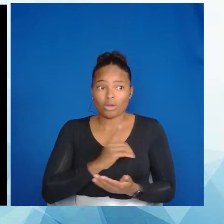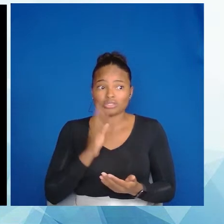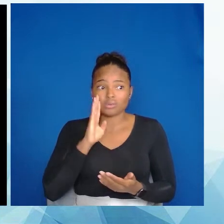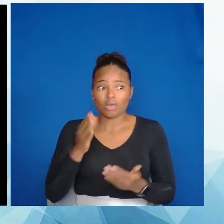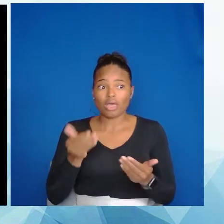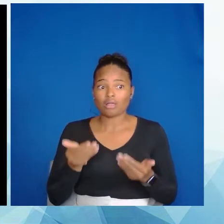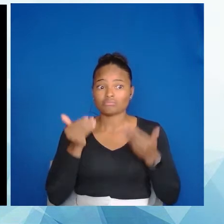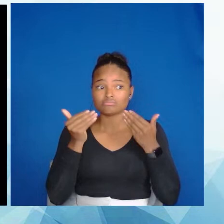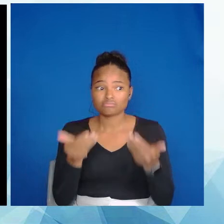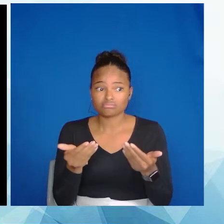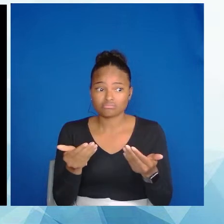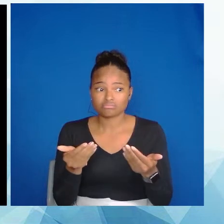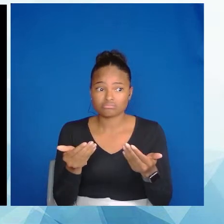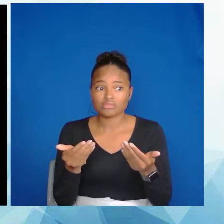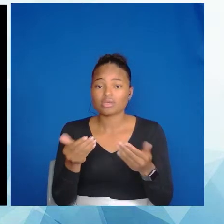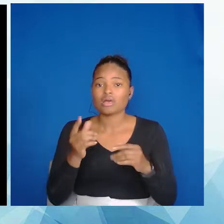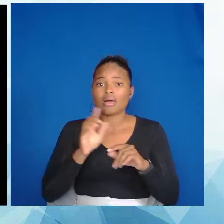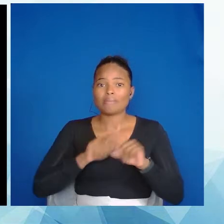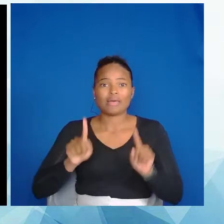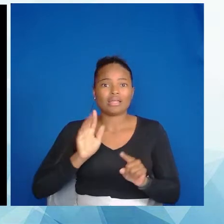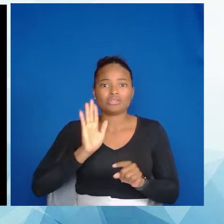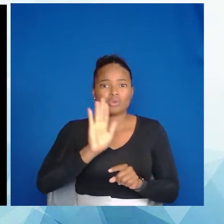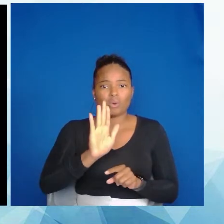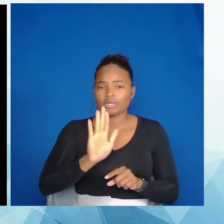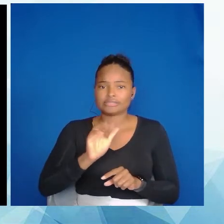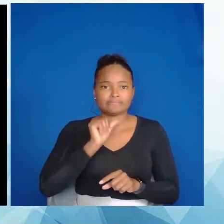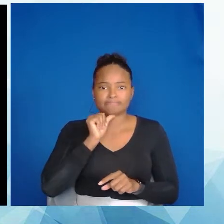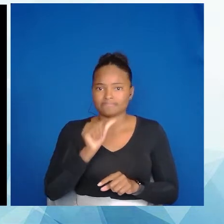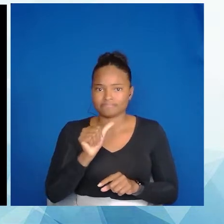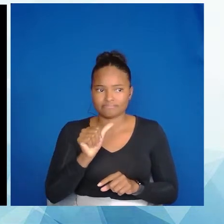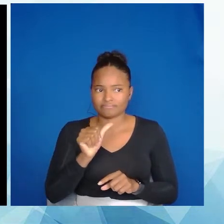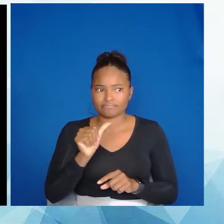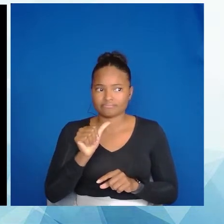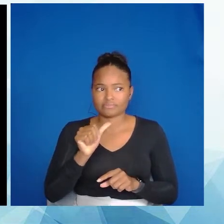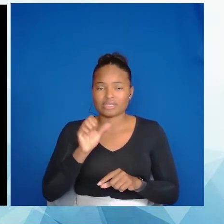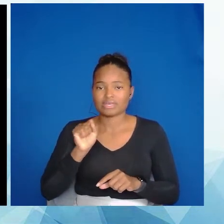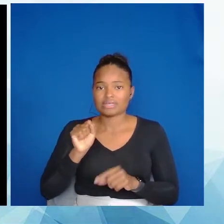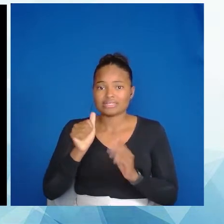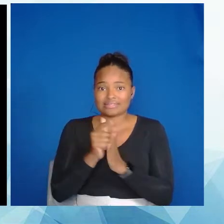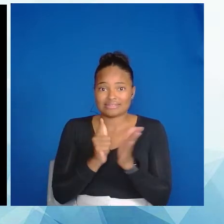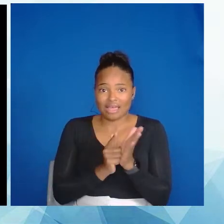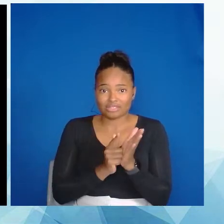their board, but yours does not. Your statute says 5 members make